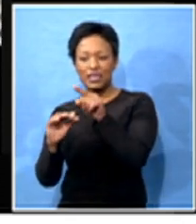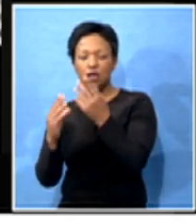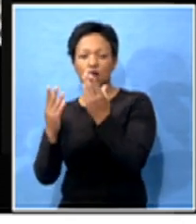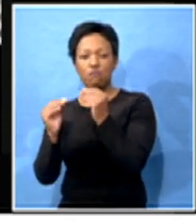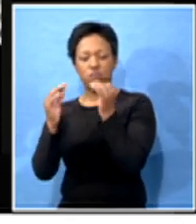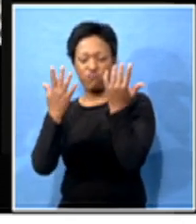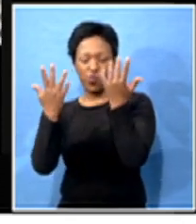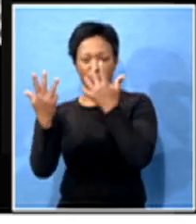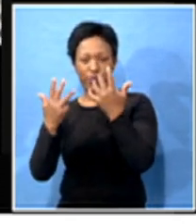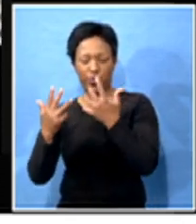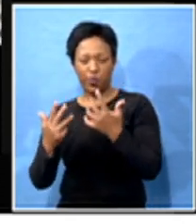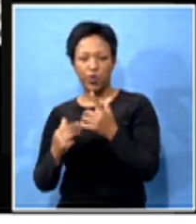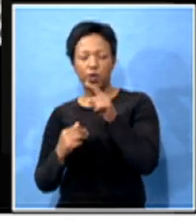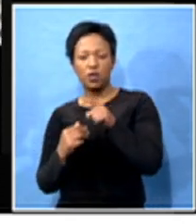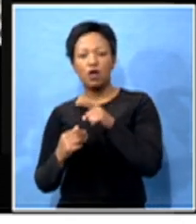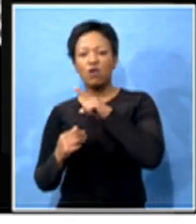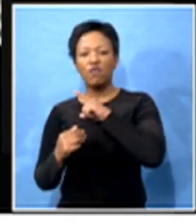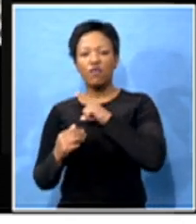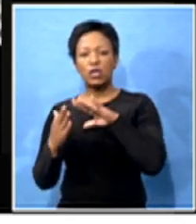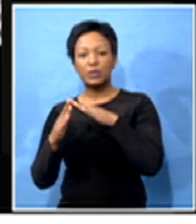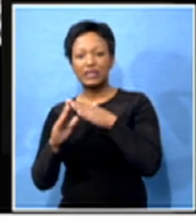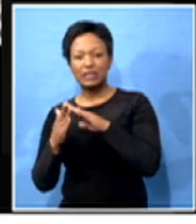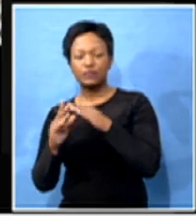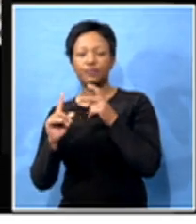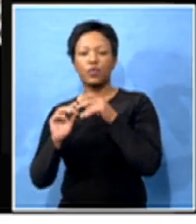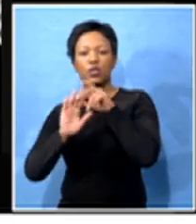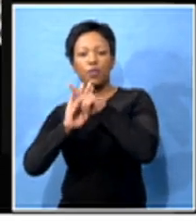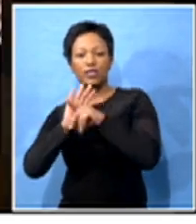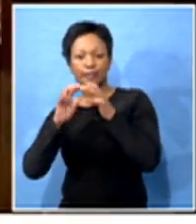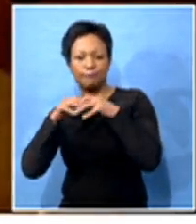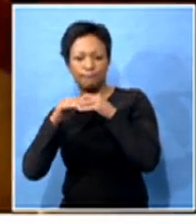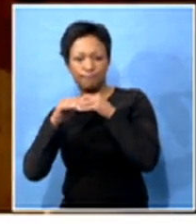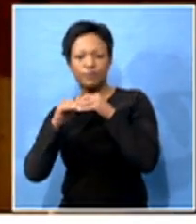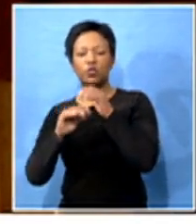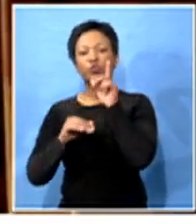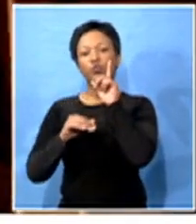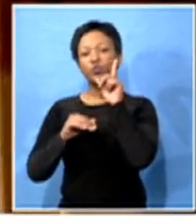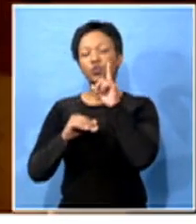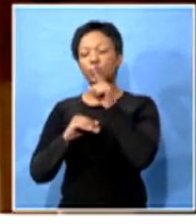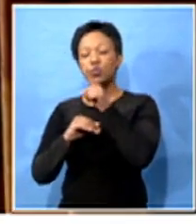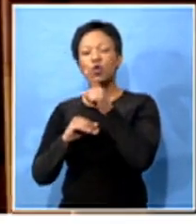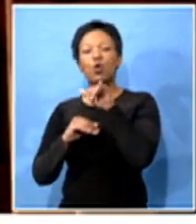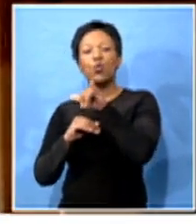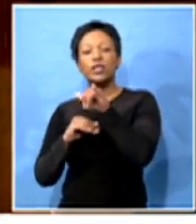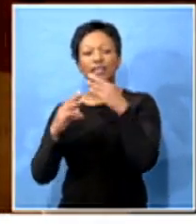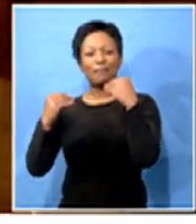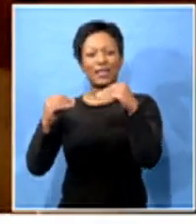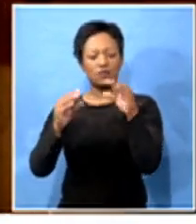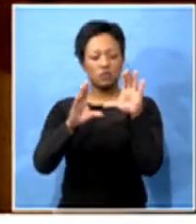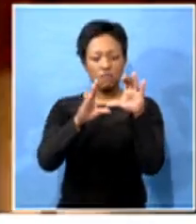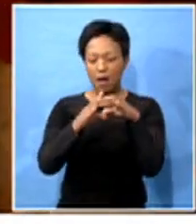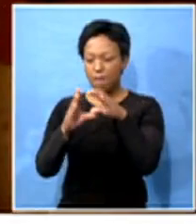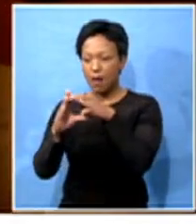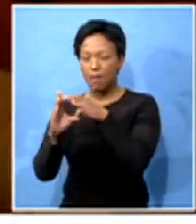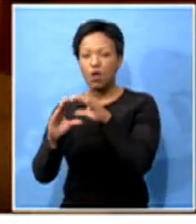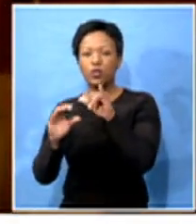public commentator, for any policymaker, which sector is the epicenter. Now, you can see the discussion that's taking place